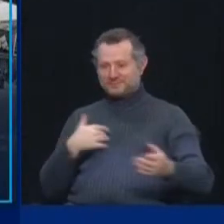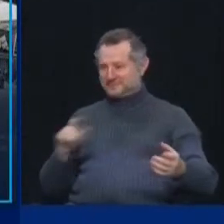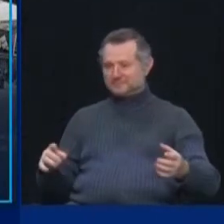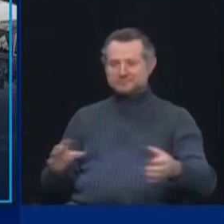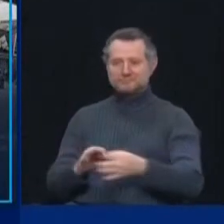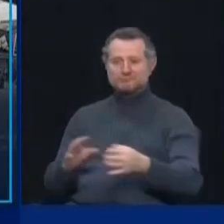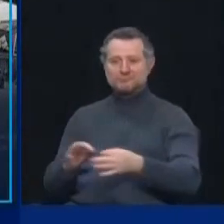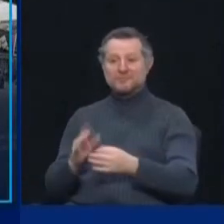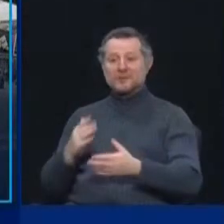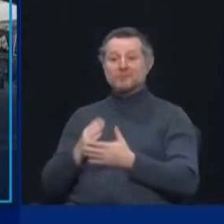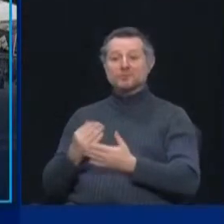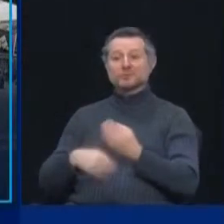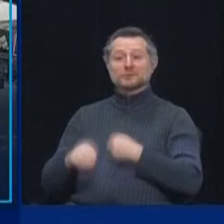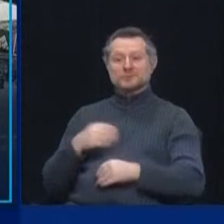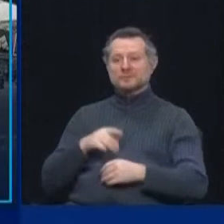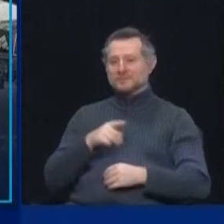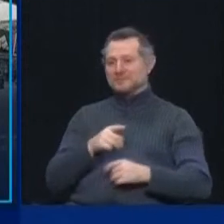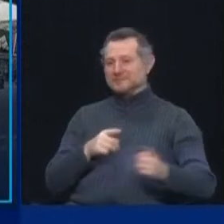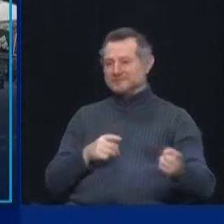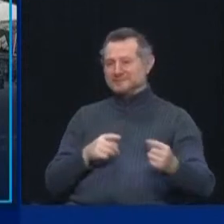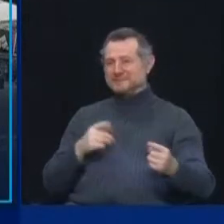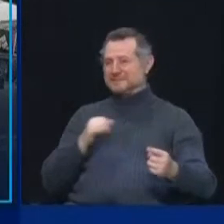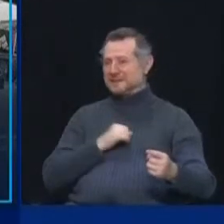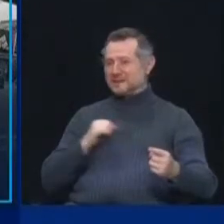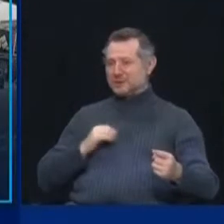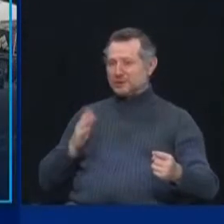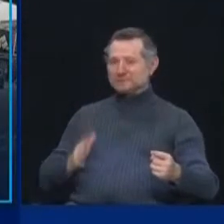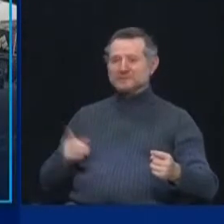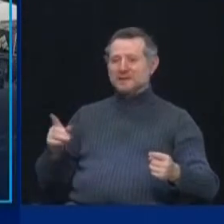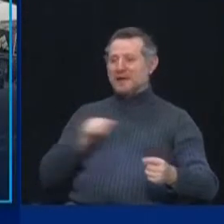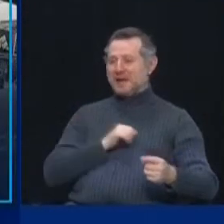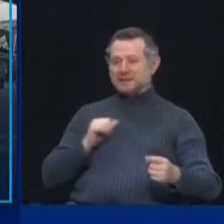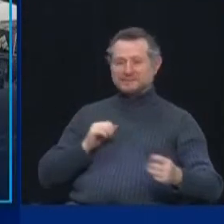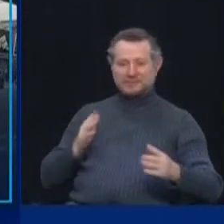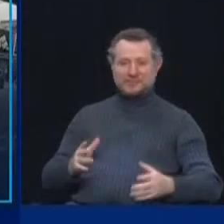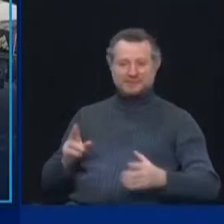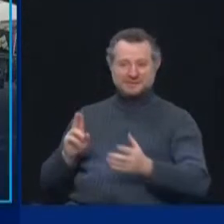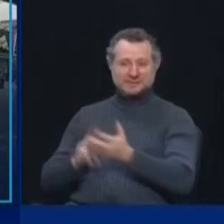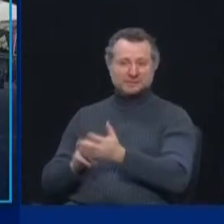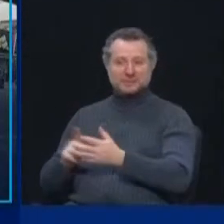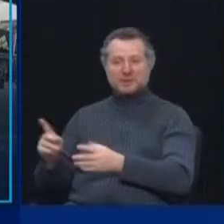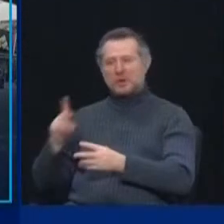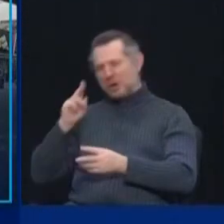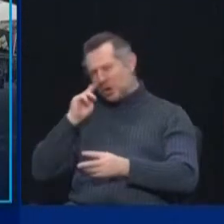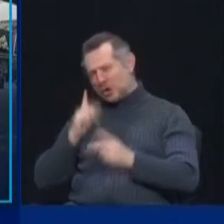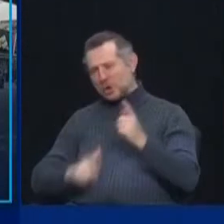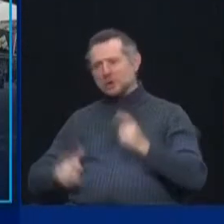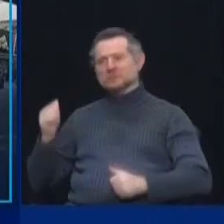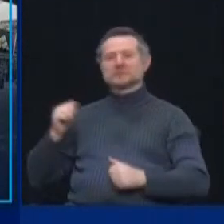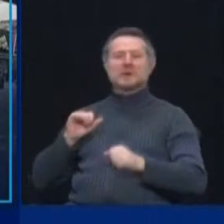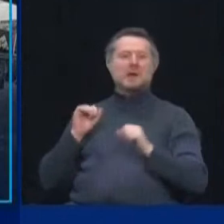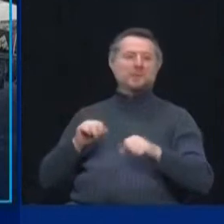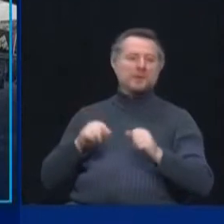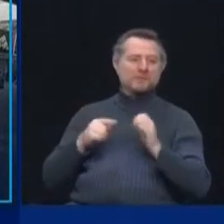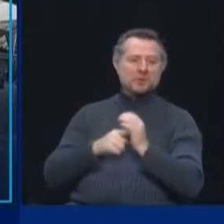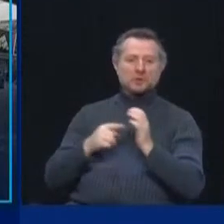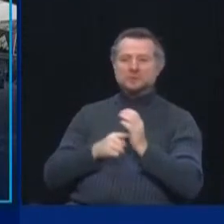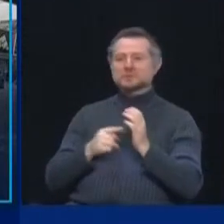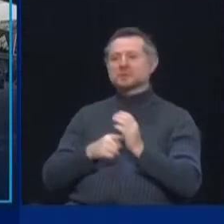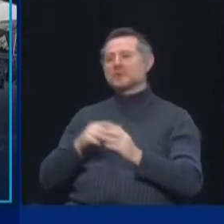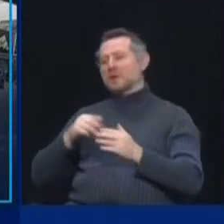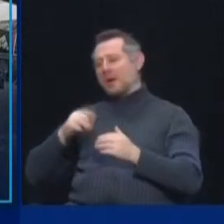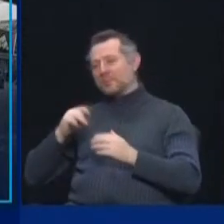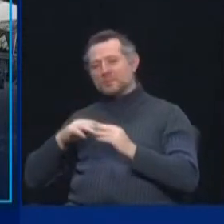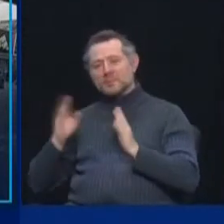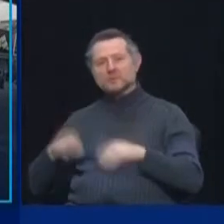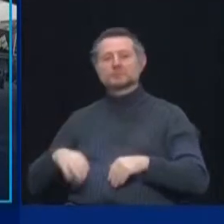the assemblyman just signed, the largest affordable housing program in the history of the state of New York.